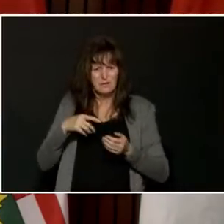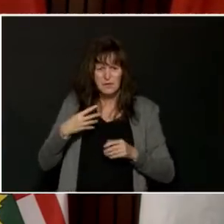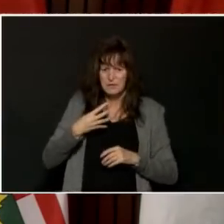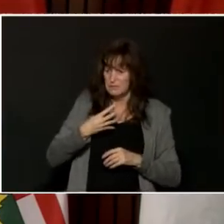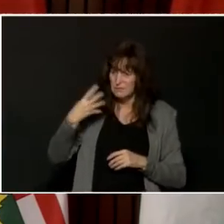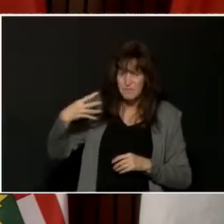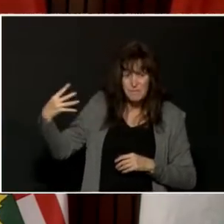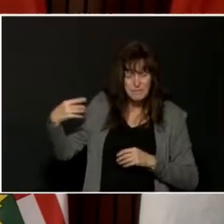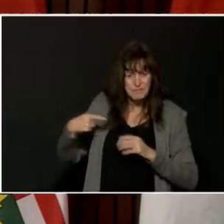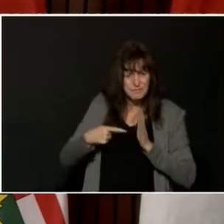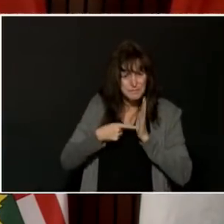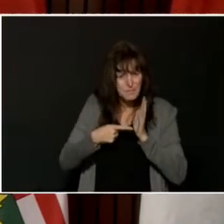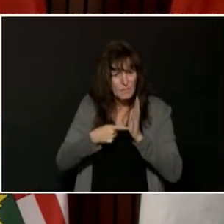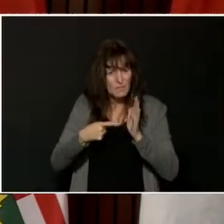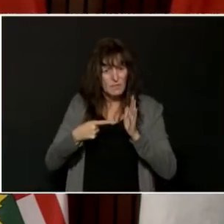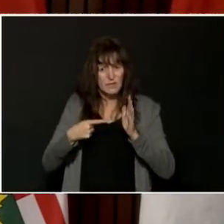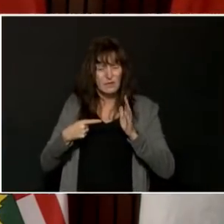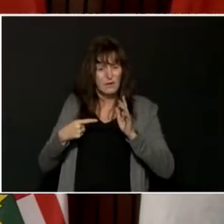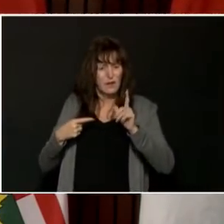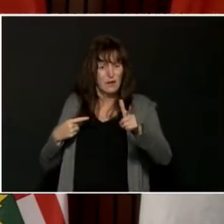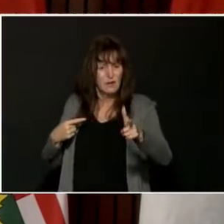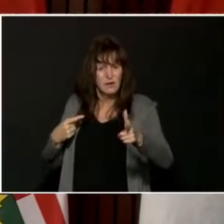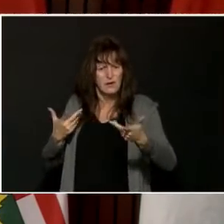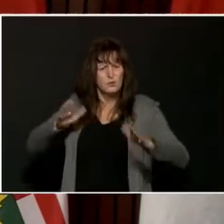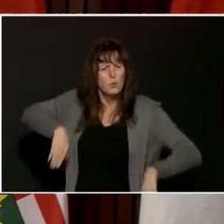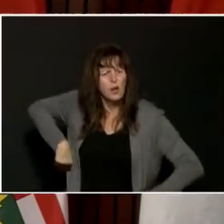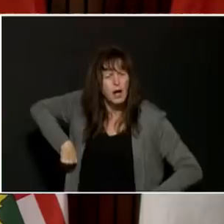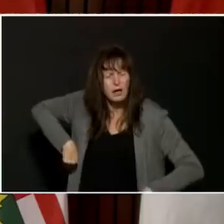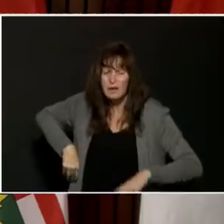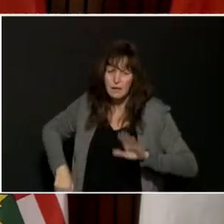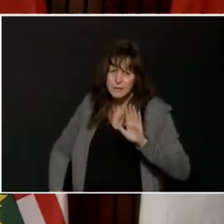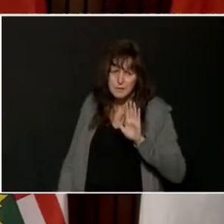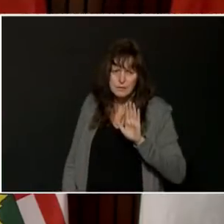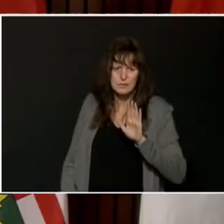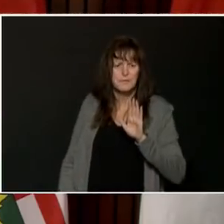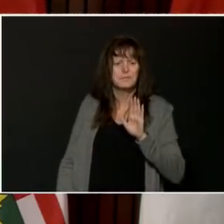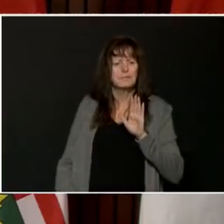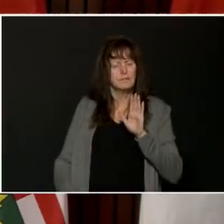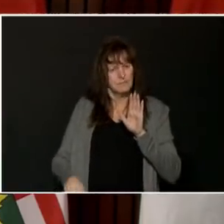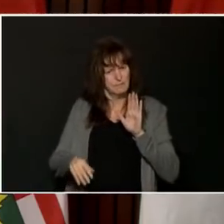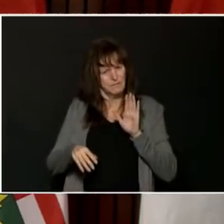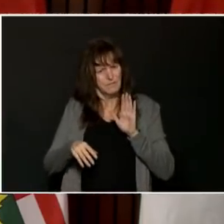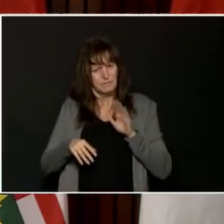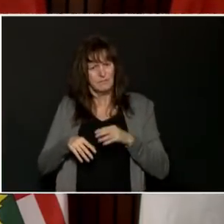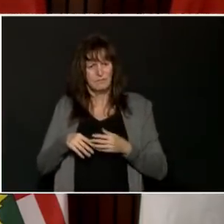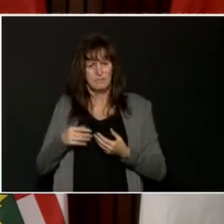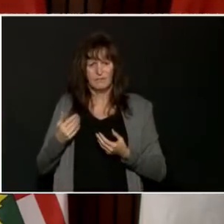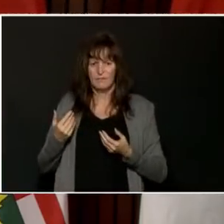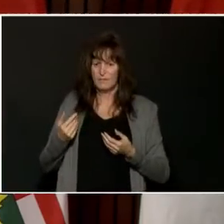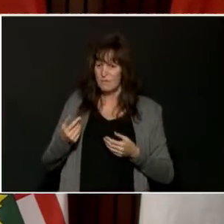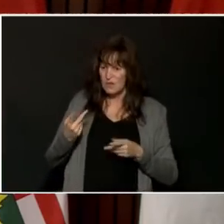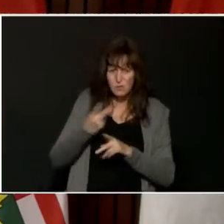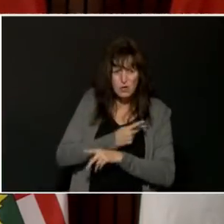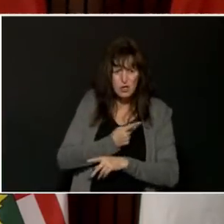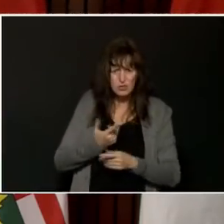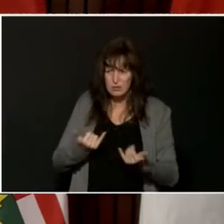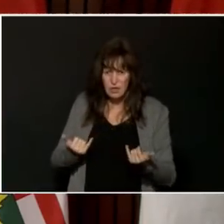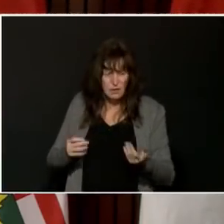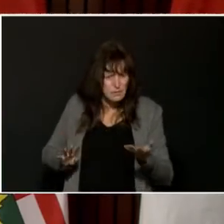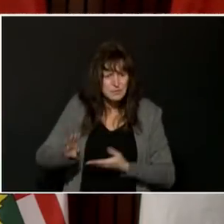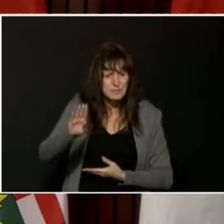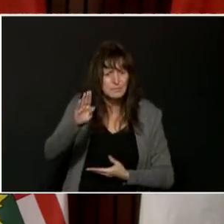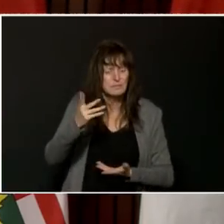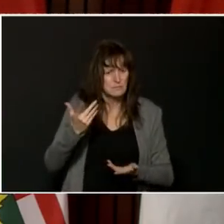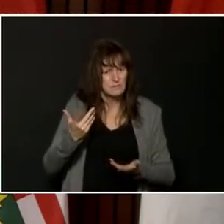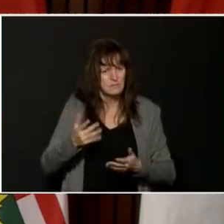as I said in my presentation, it could be the worst wave of the pandemic yet. Last question. From